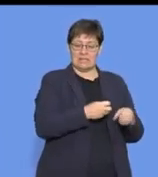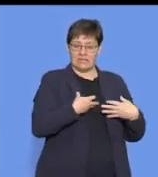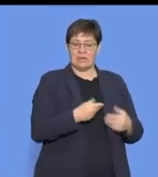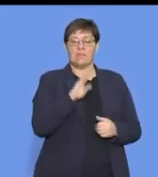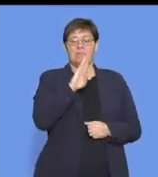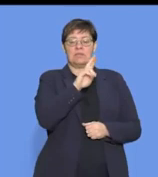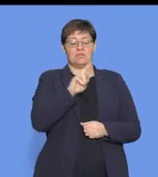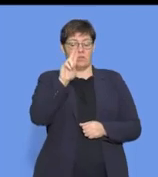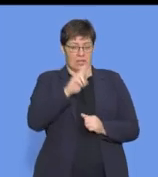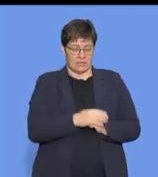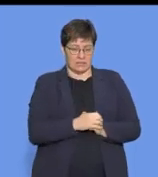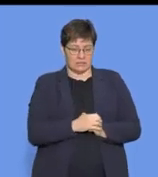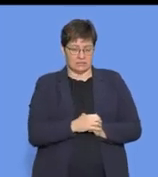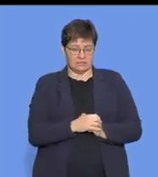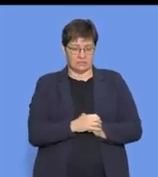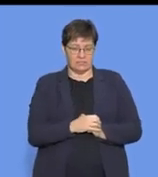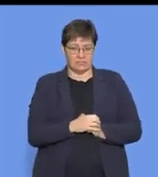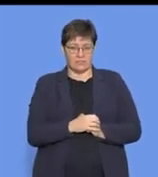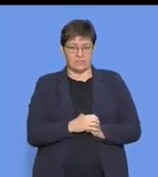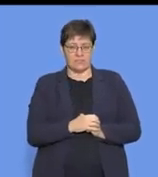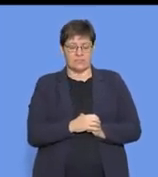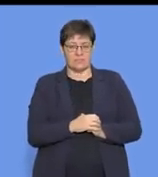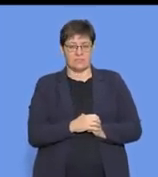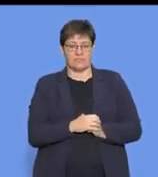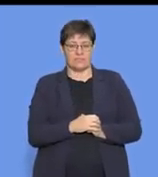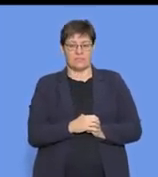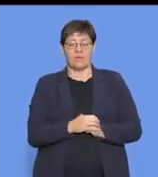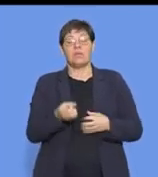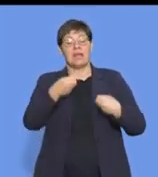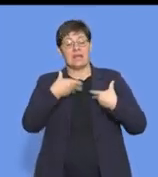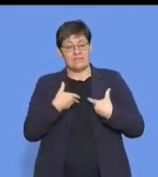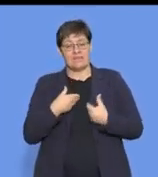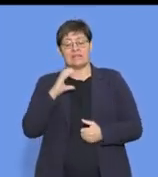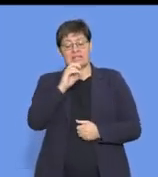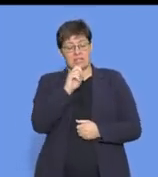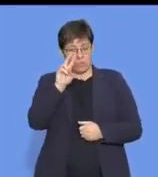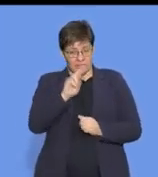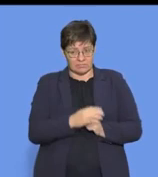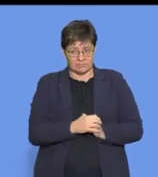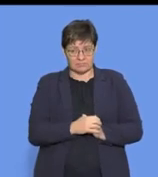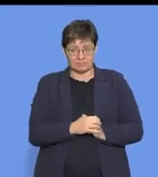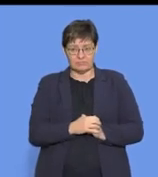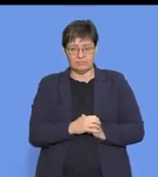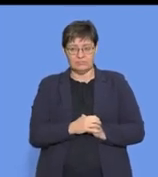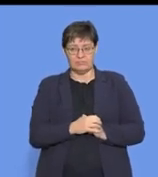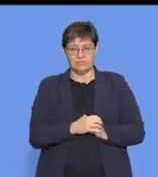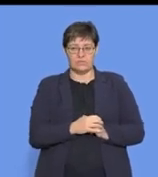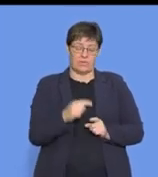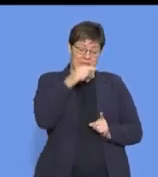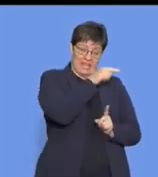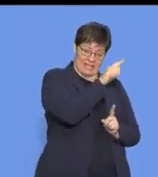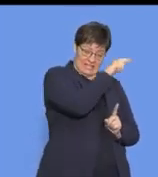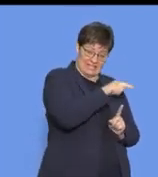B squared. So, we need to be given B squared. We need to be given C squared. So, we need to be given that